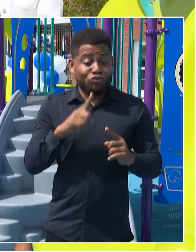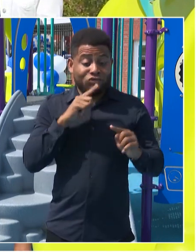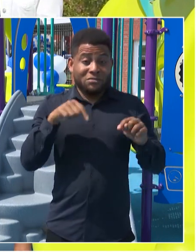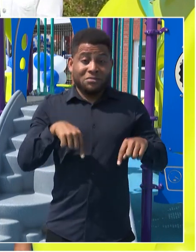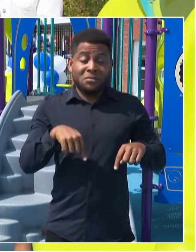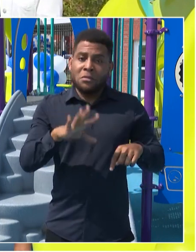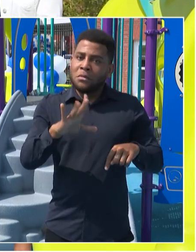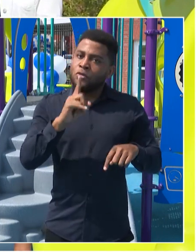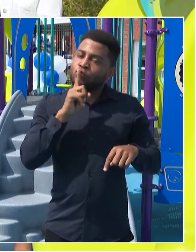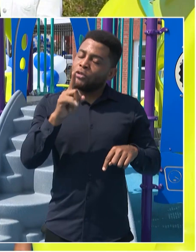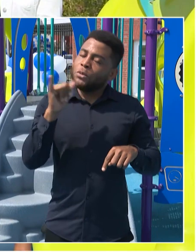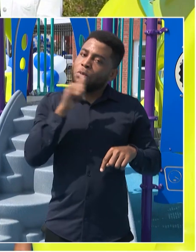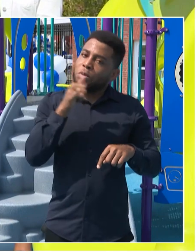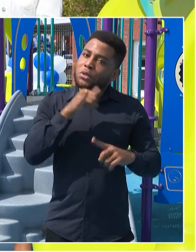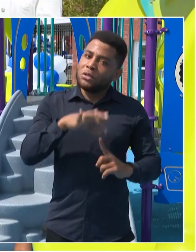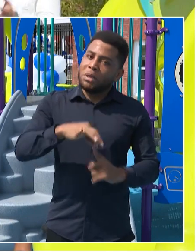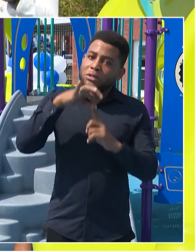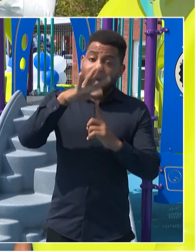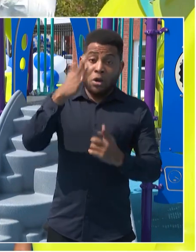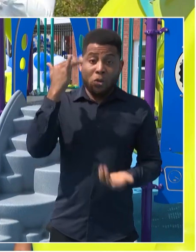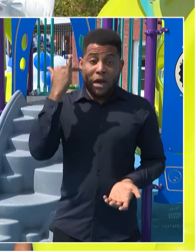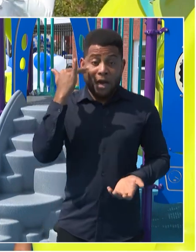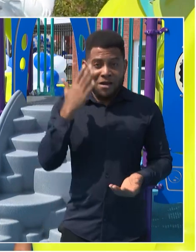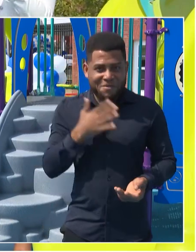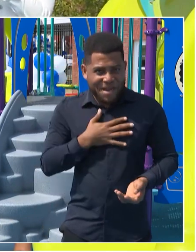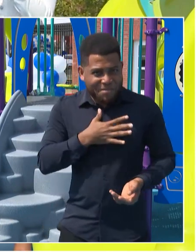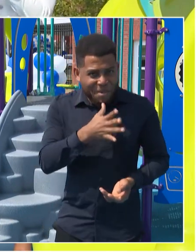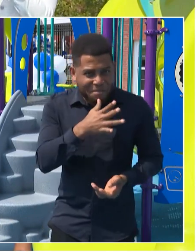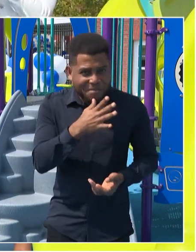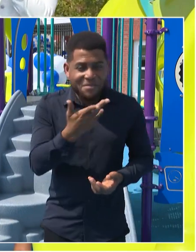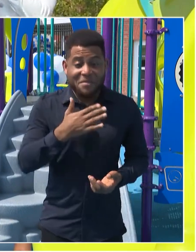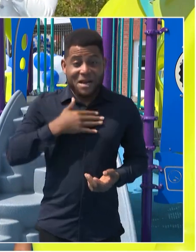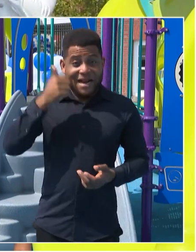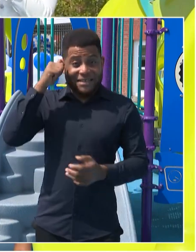school in the 1940s, and they're here with us today.